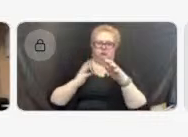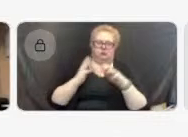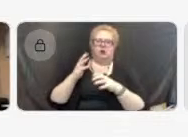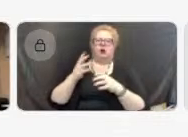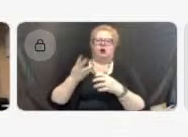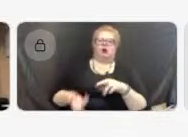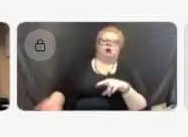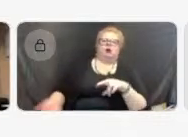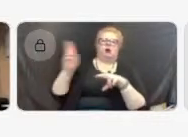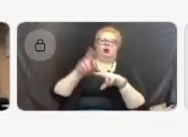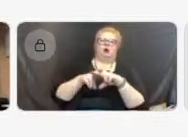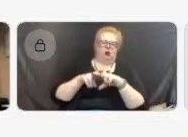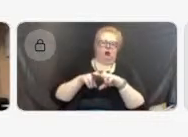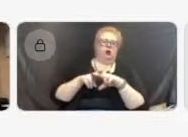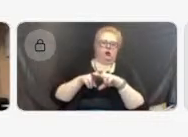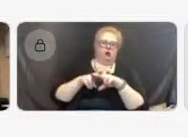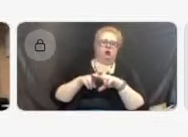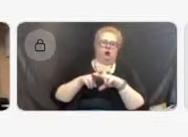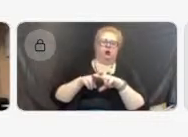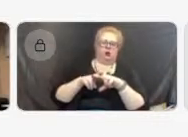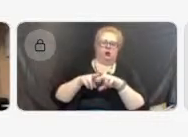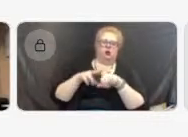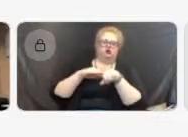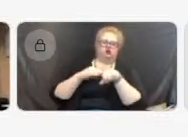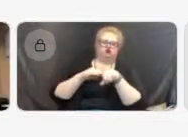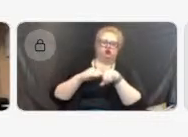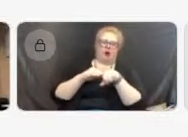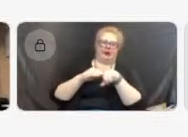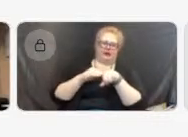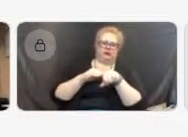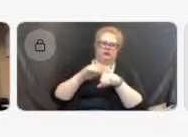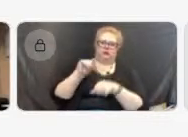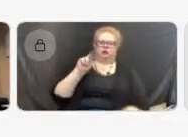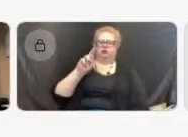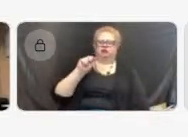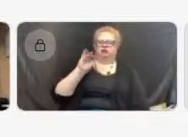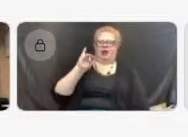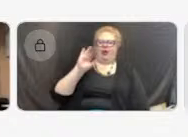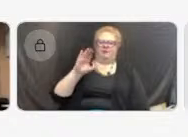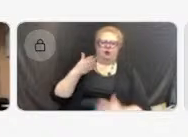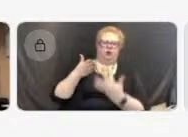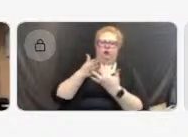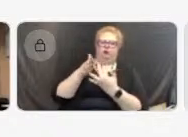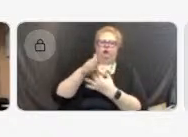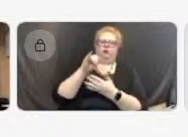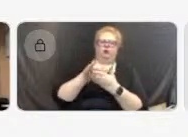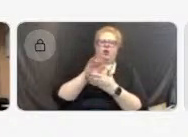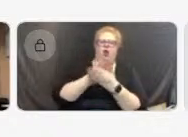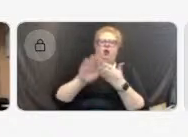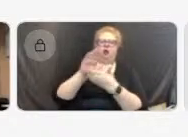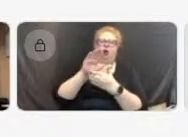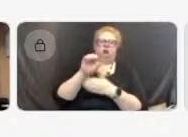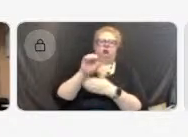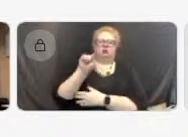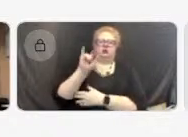an increase in truck traffic through the College Station community. Either they're taking the